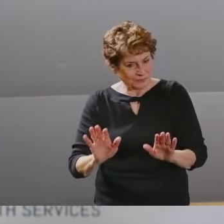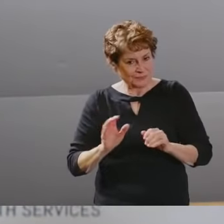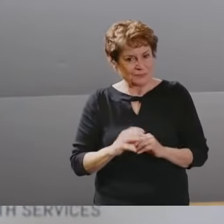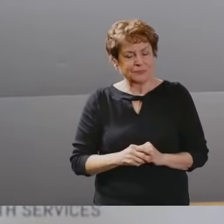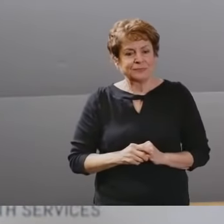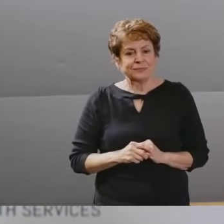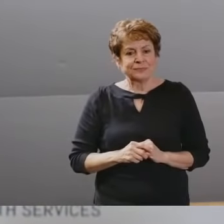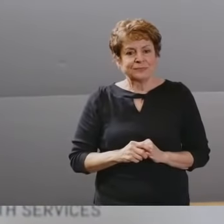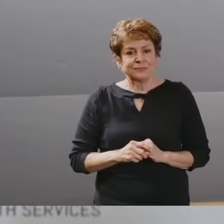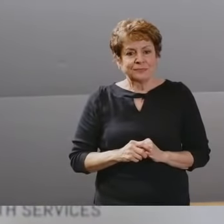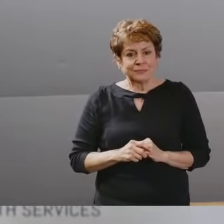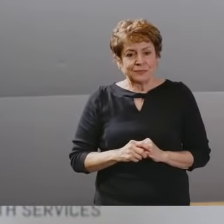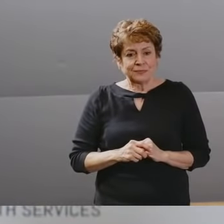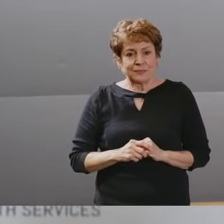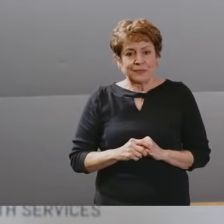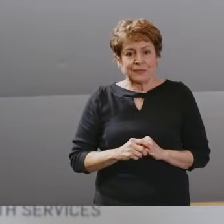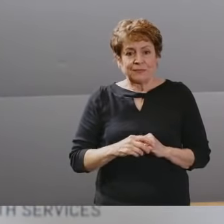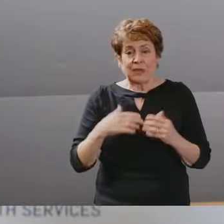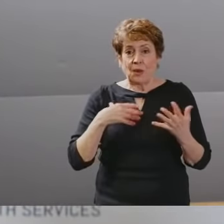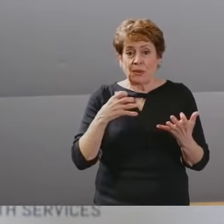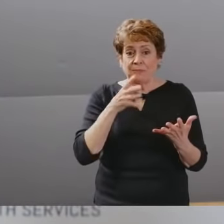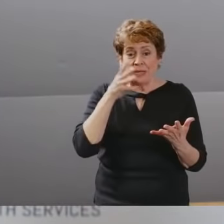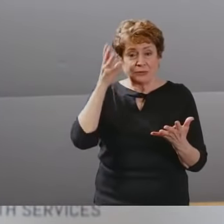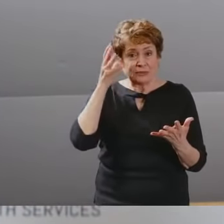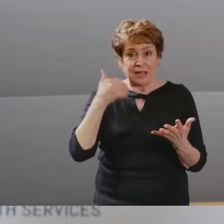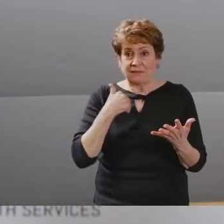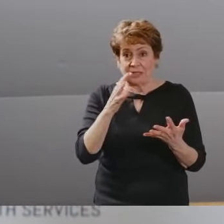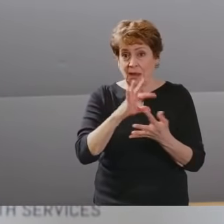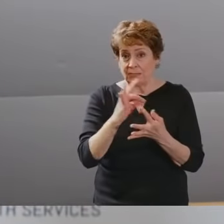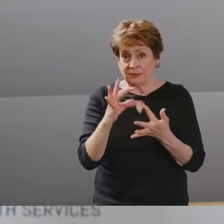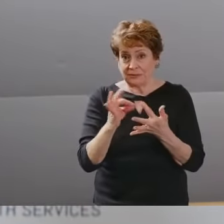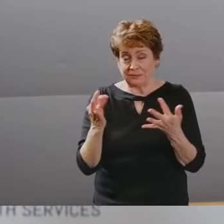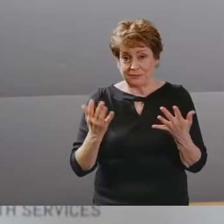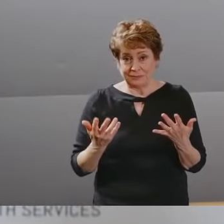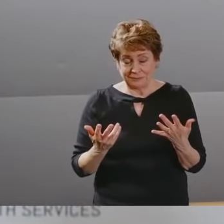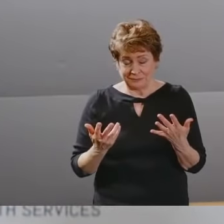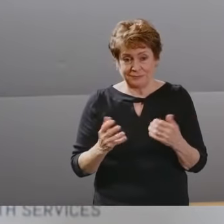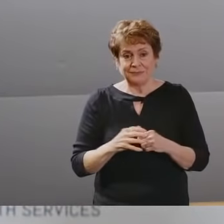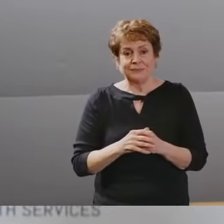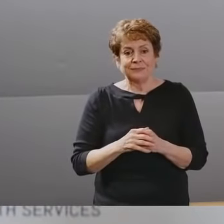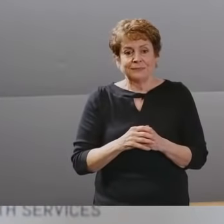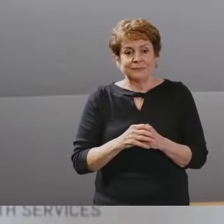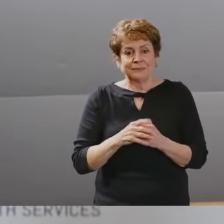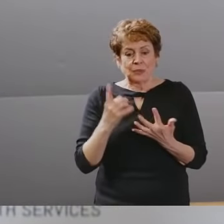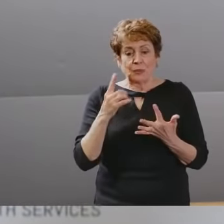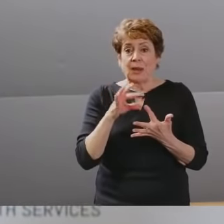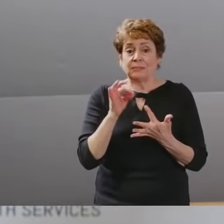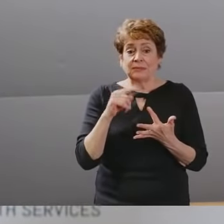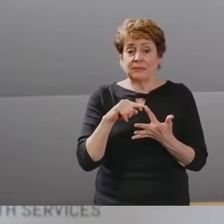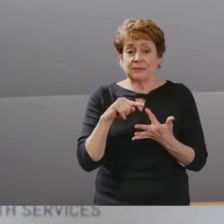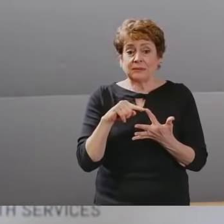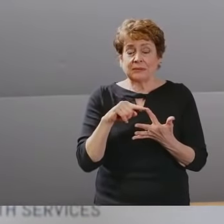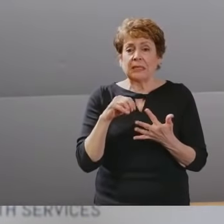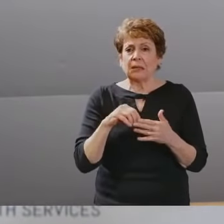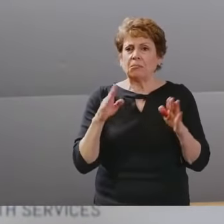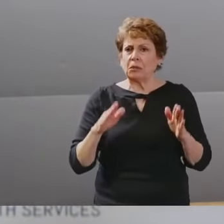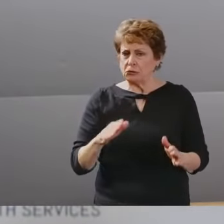I want parents to have options, and one of those options should be in-person